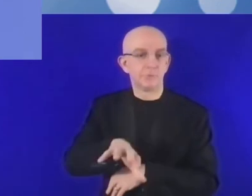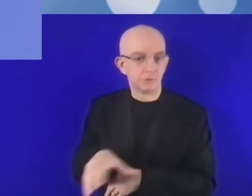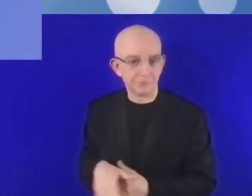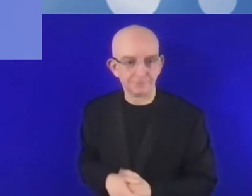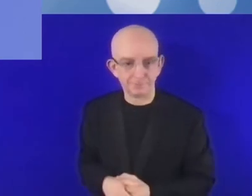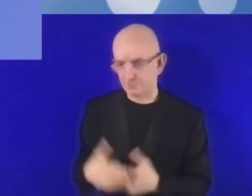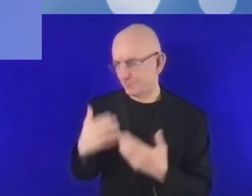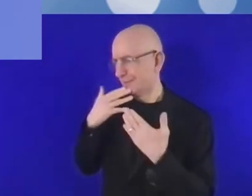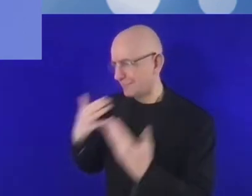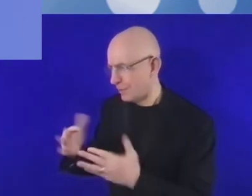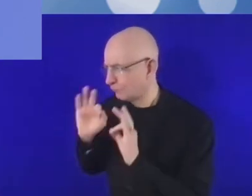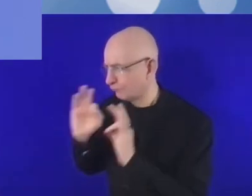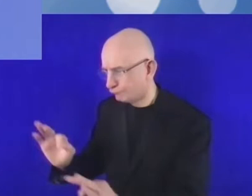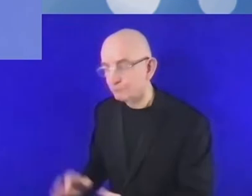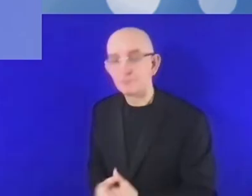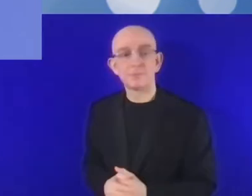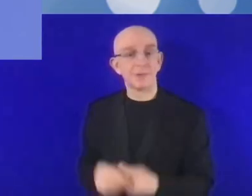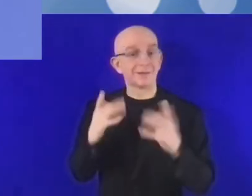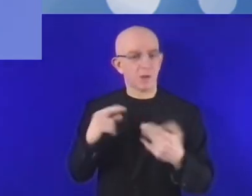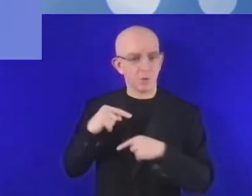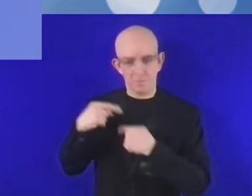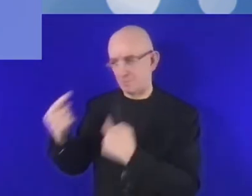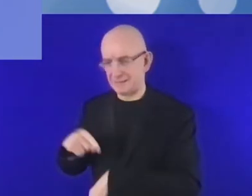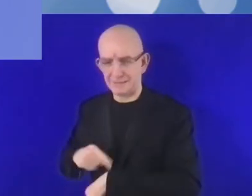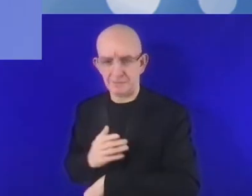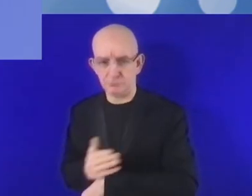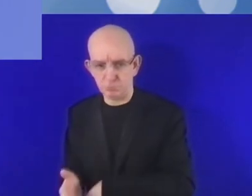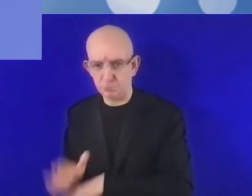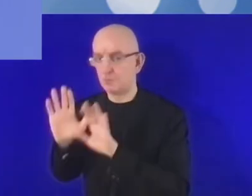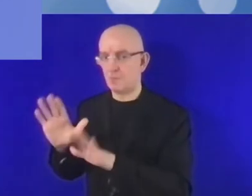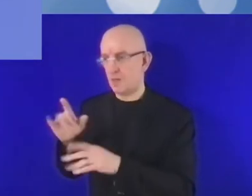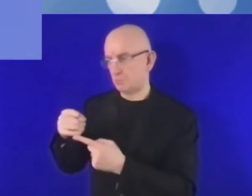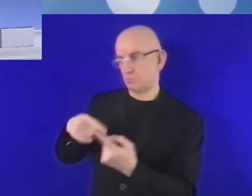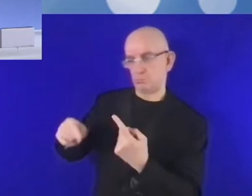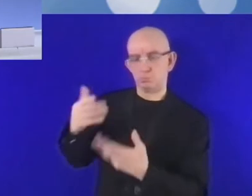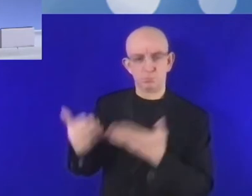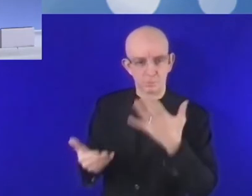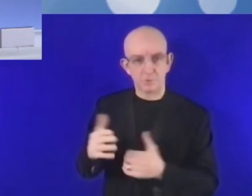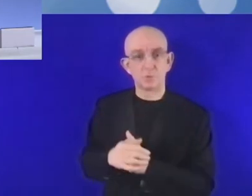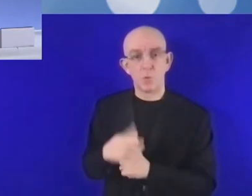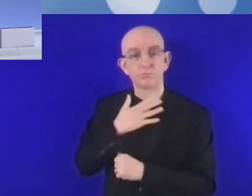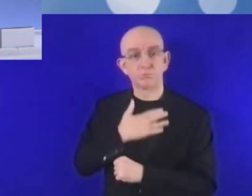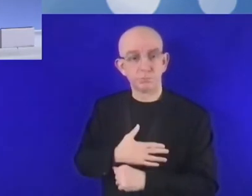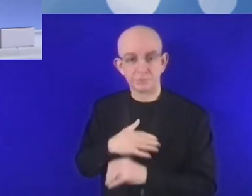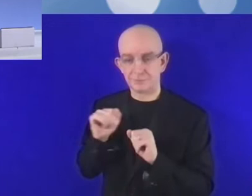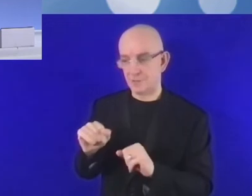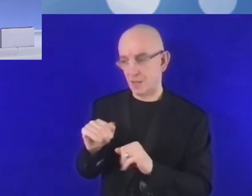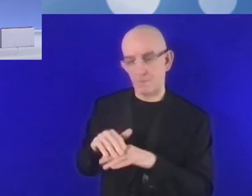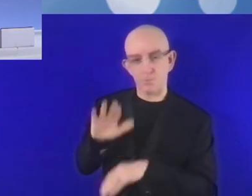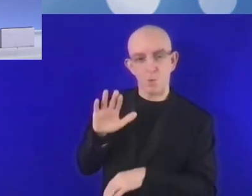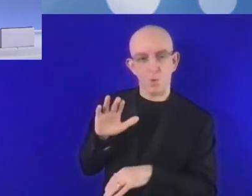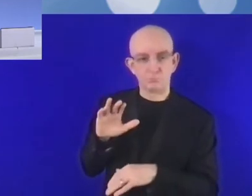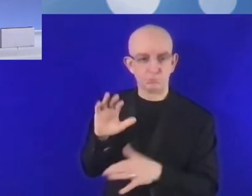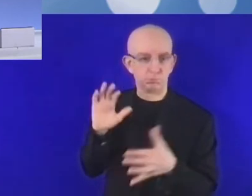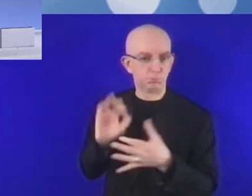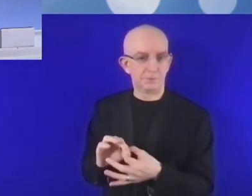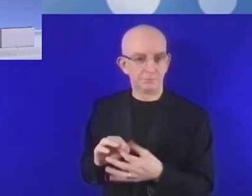comment a bit more on the investment site would be would be also great okay thank you minister now i would like to to turn to